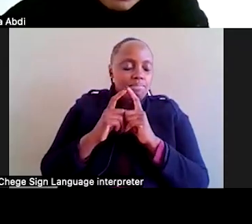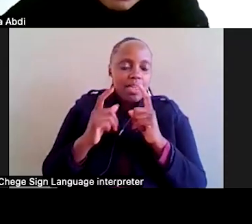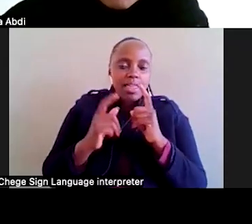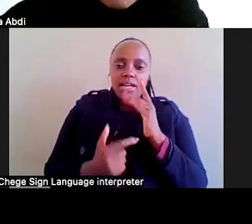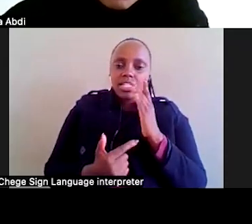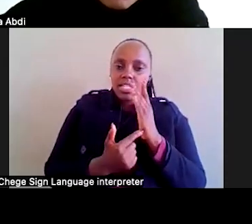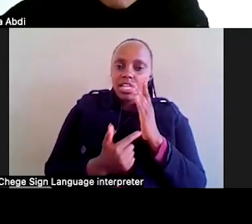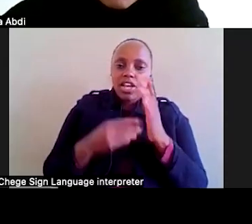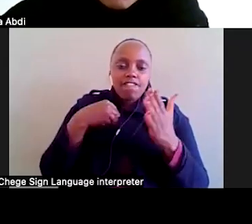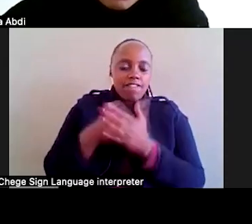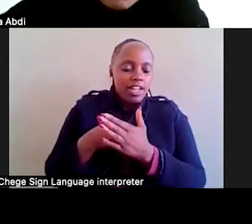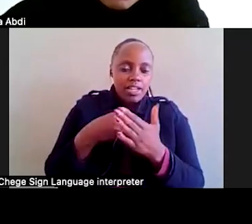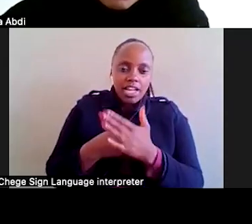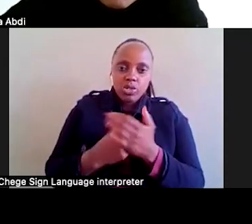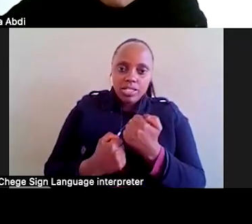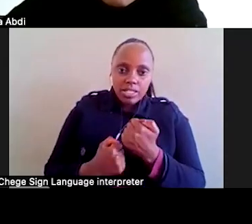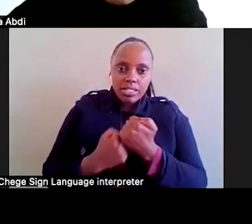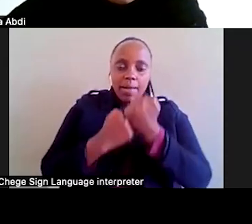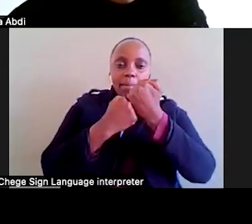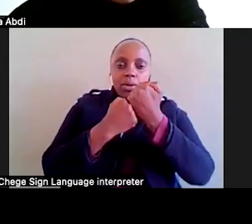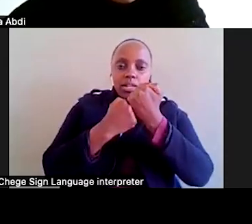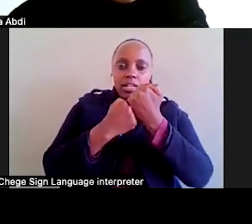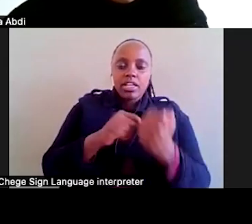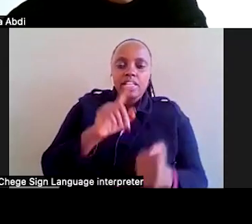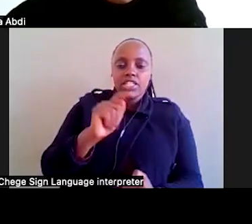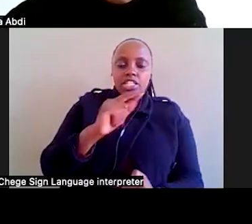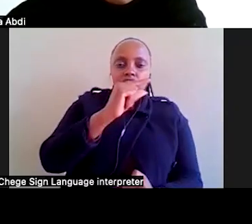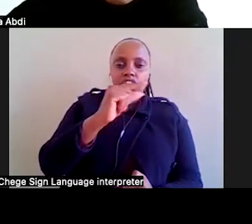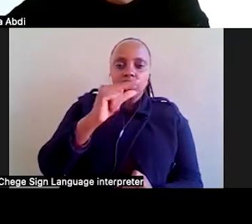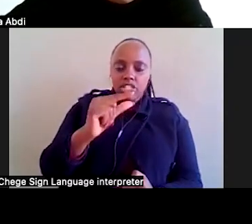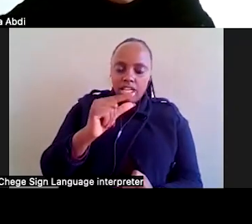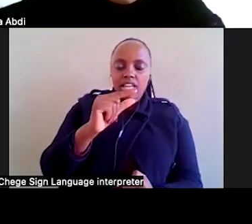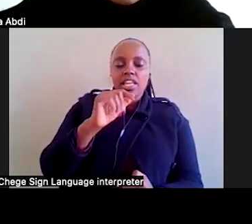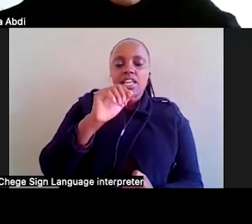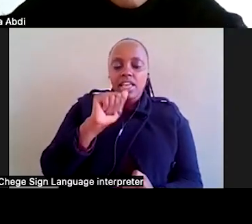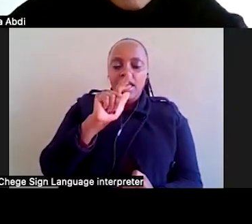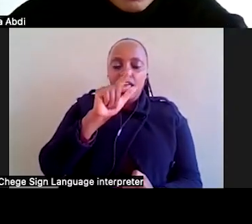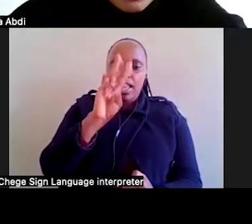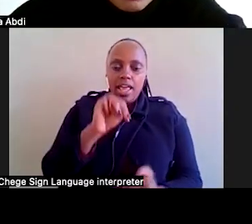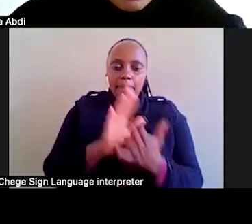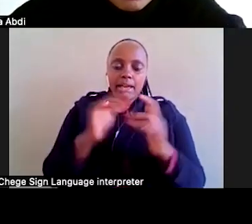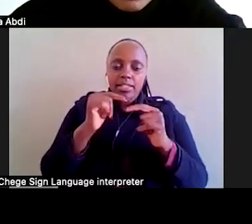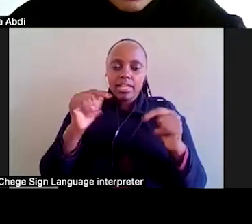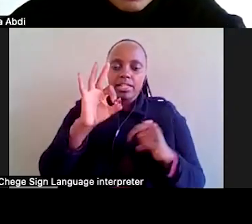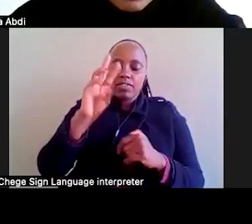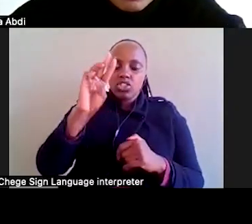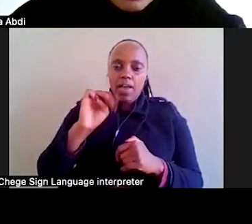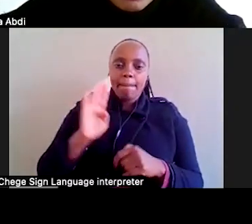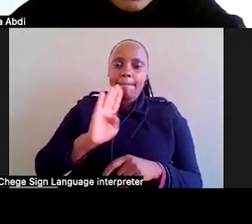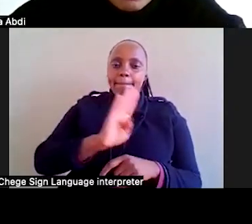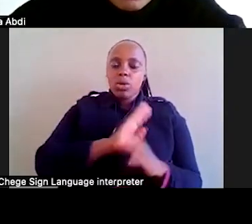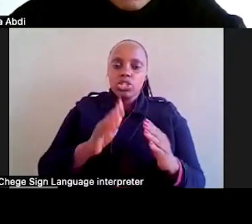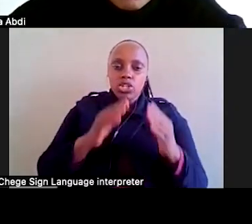and financial support that the TGG ADM program and the Anti-FGM board offered